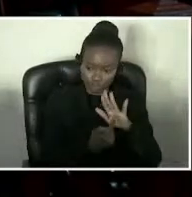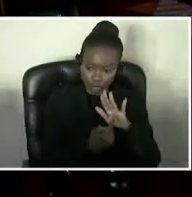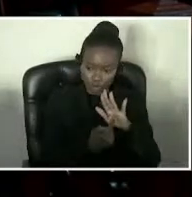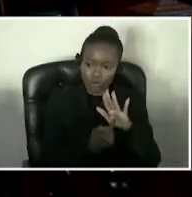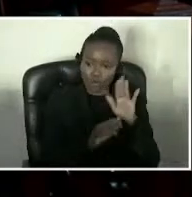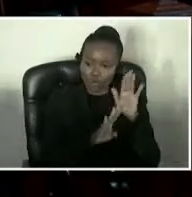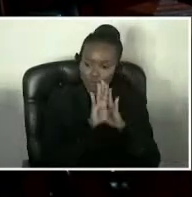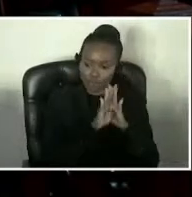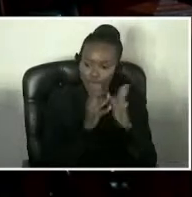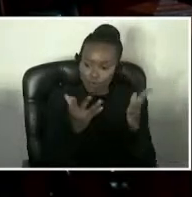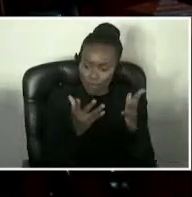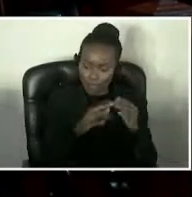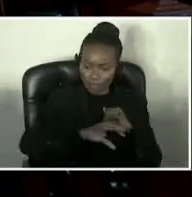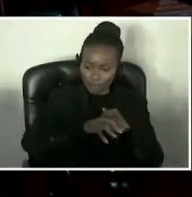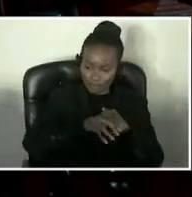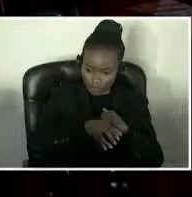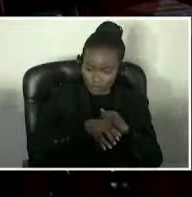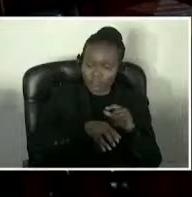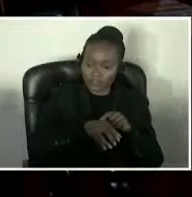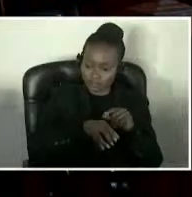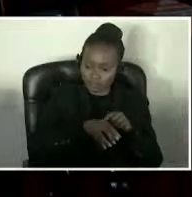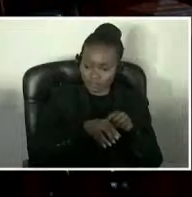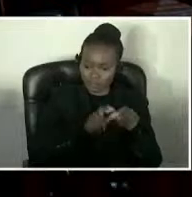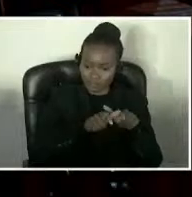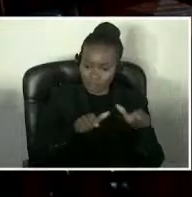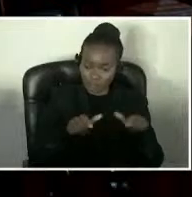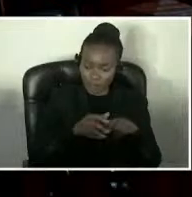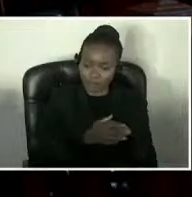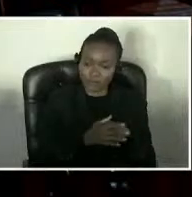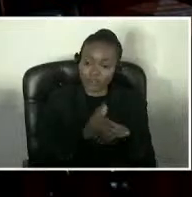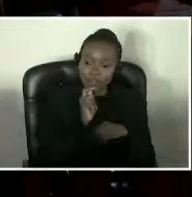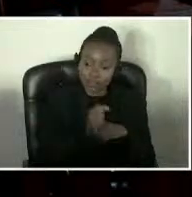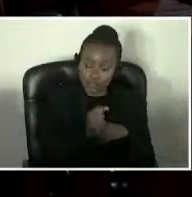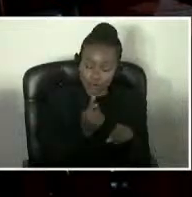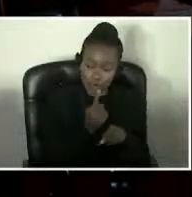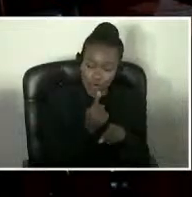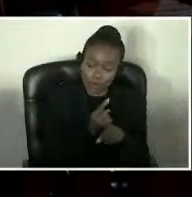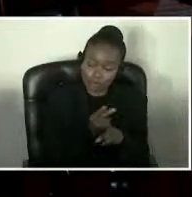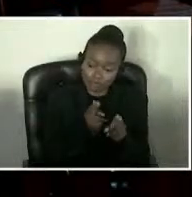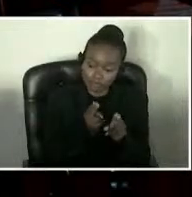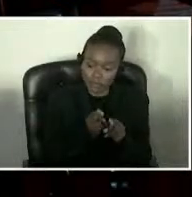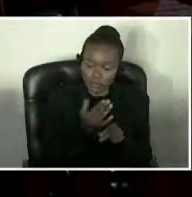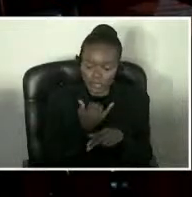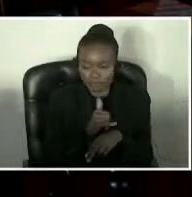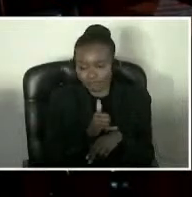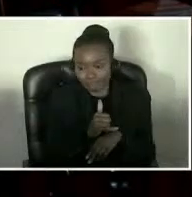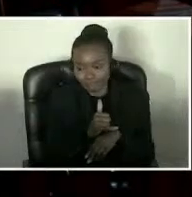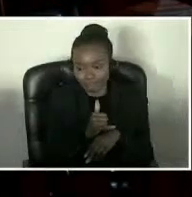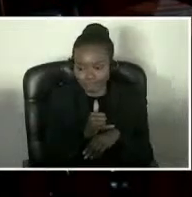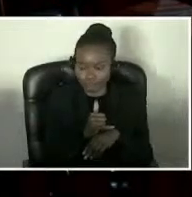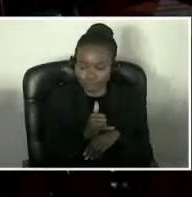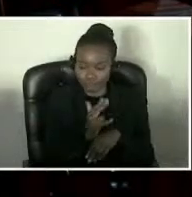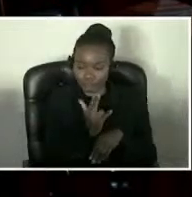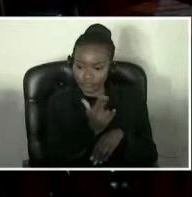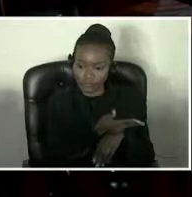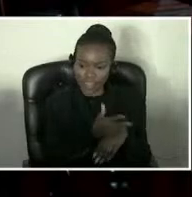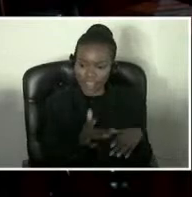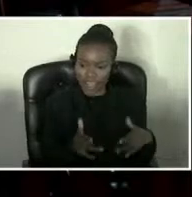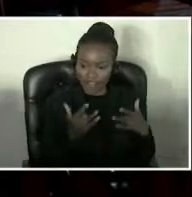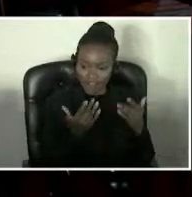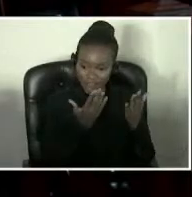provincial populist living's condition of the past years we usually take this thing for granted which are person the issue of life